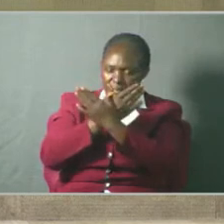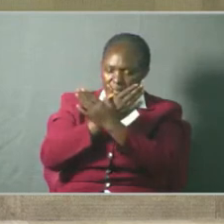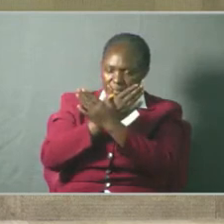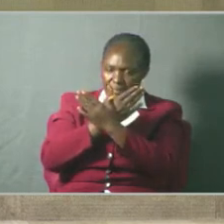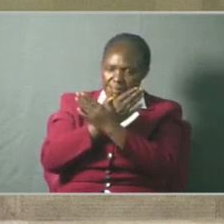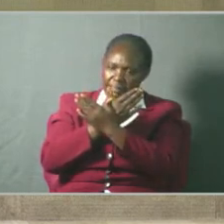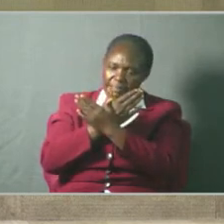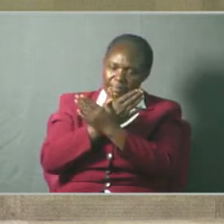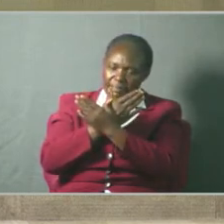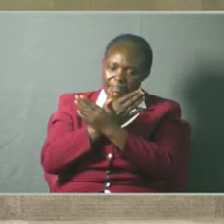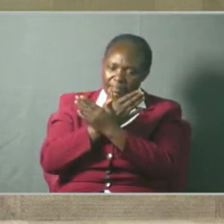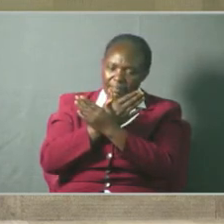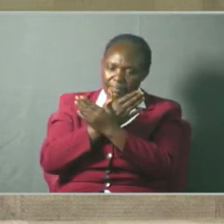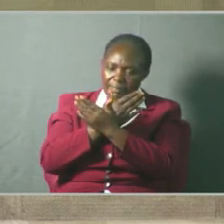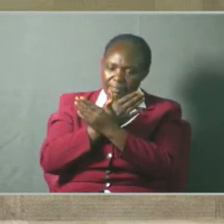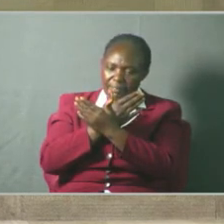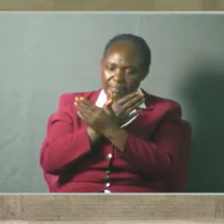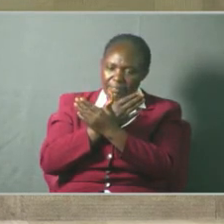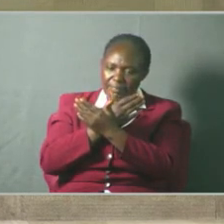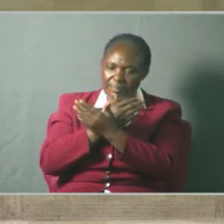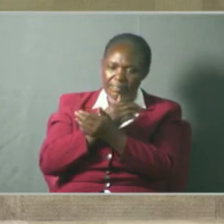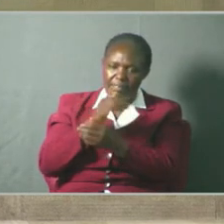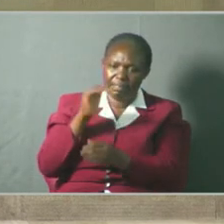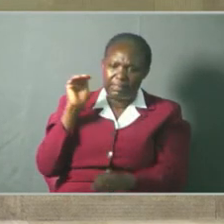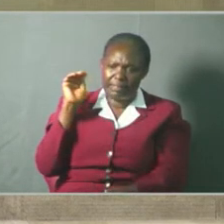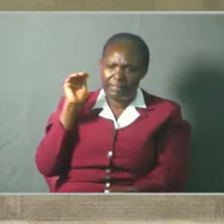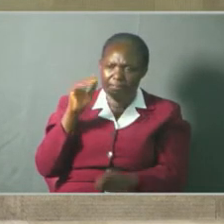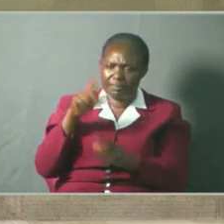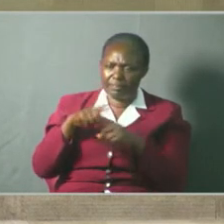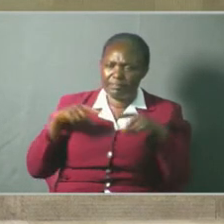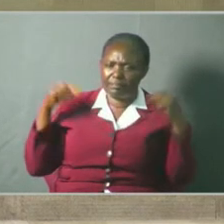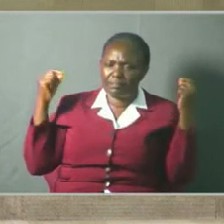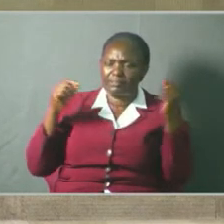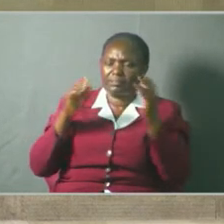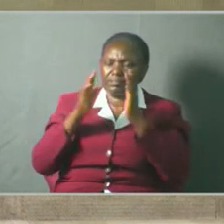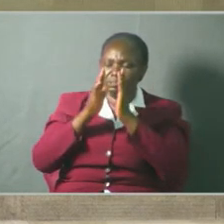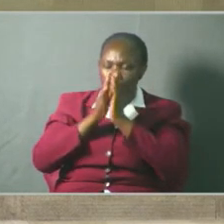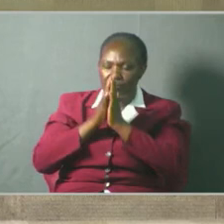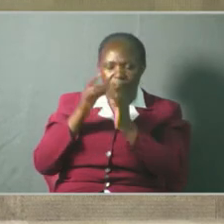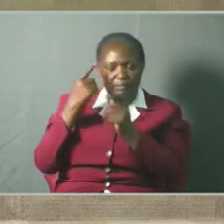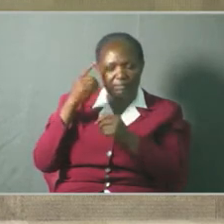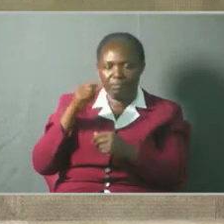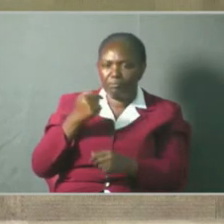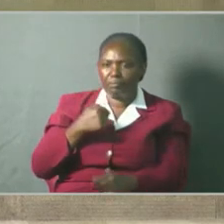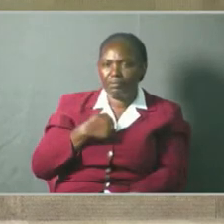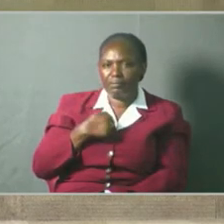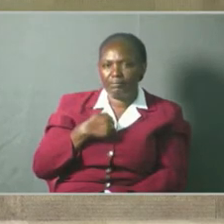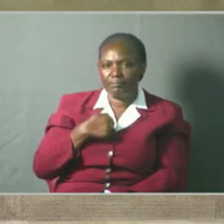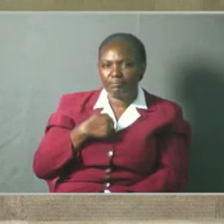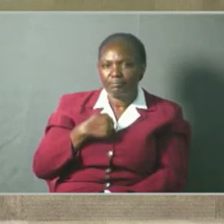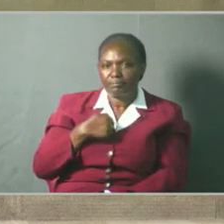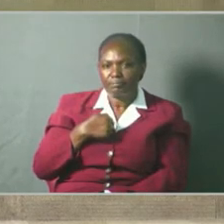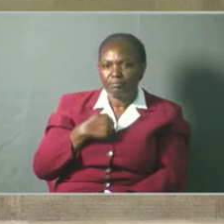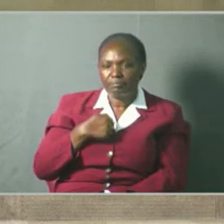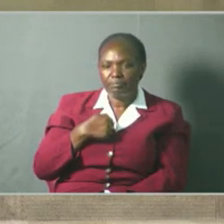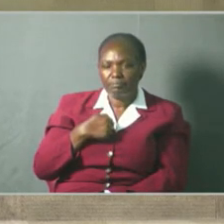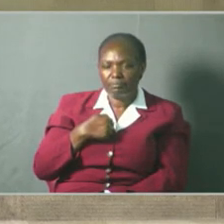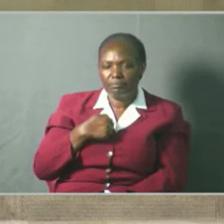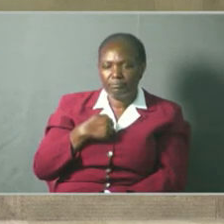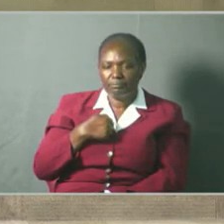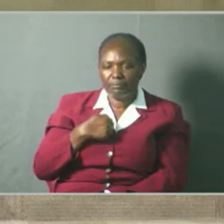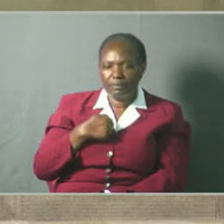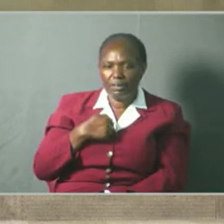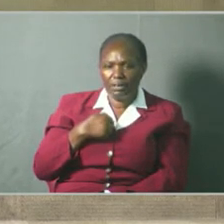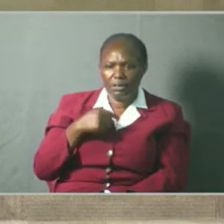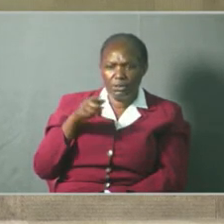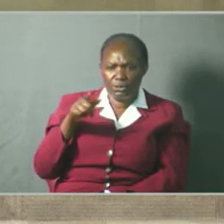was really dead. I came for, I asked the pastor to was praying. She will tell me, is this just your, you know my